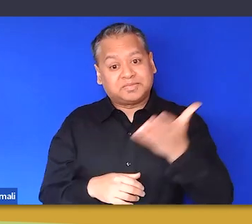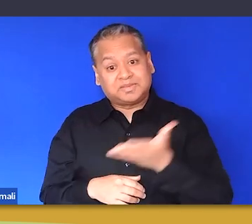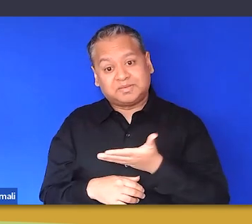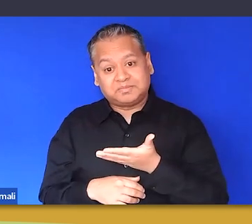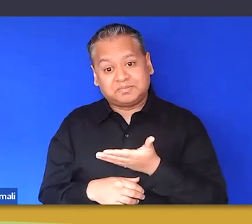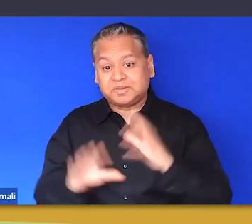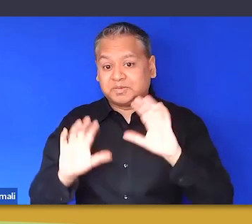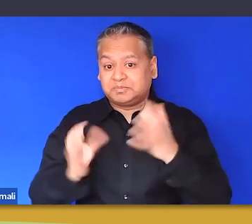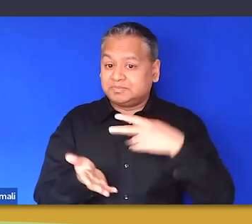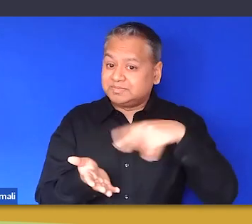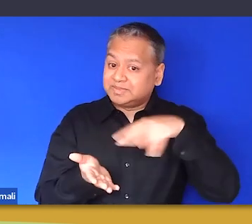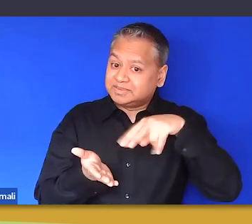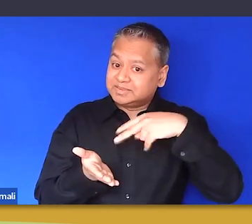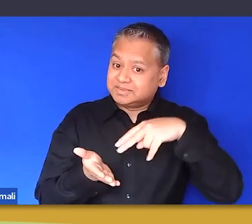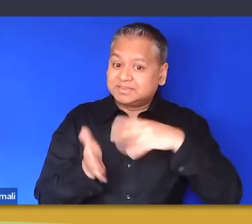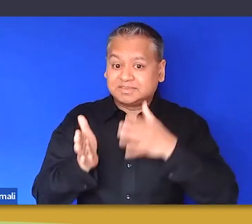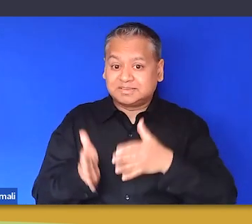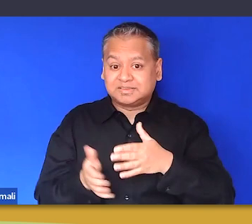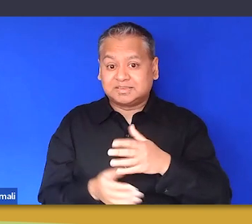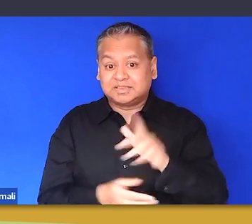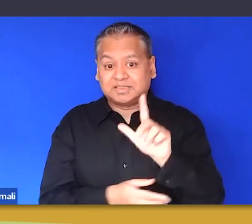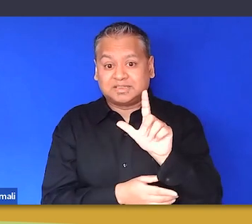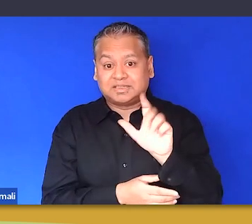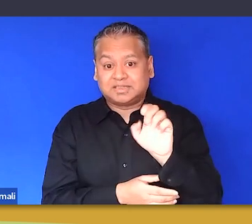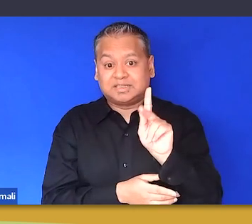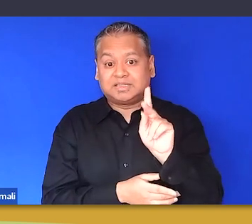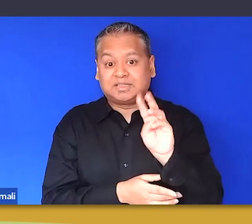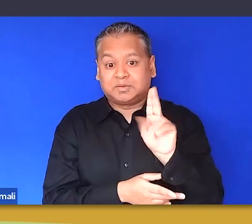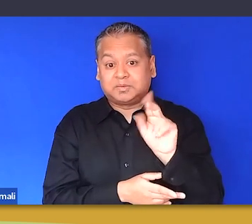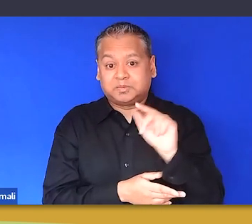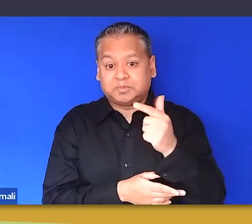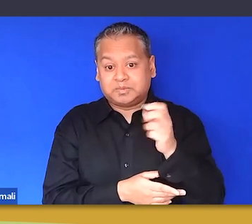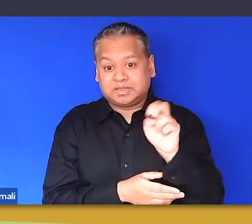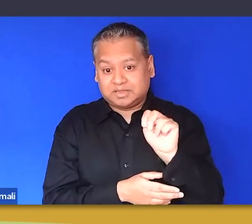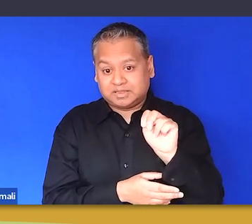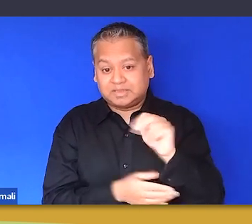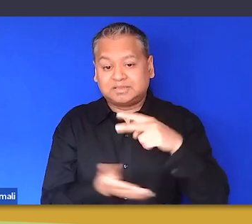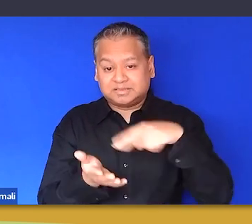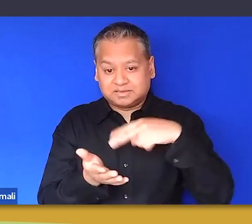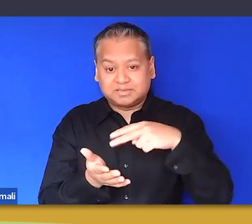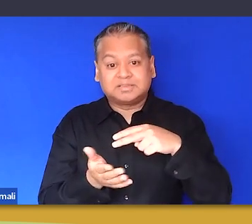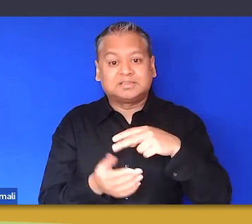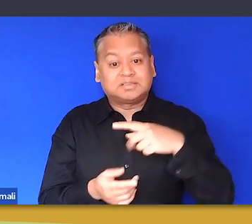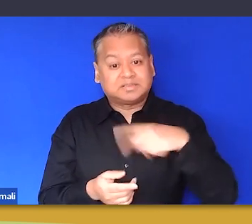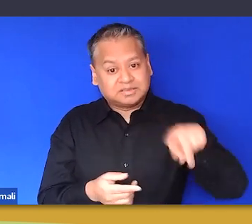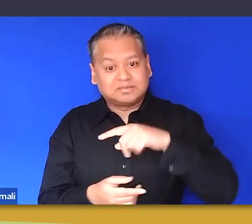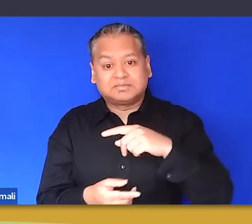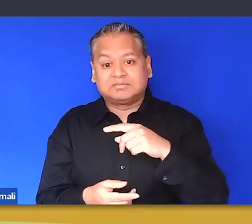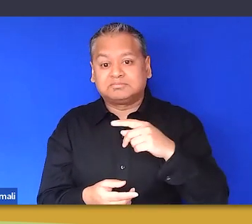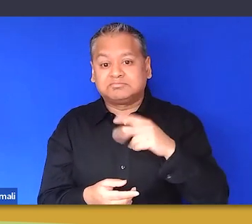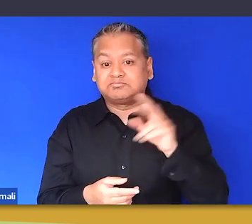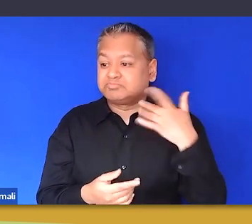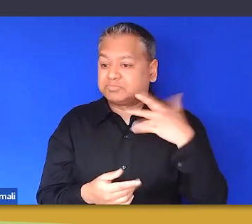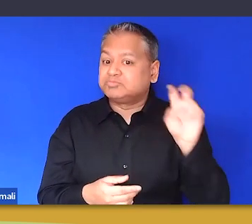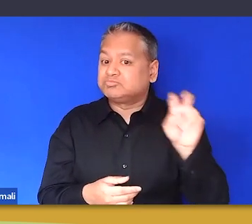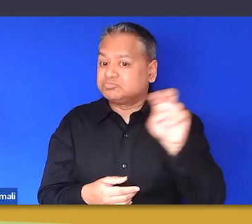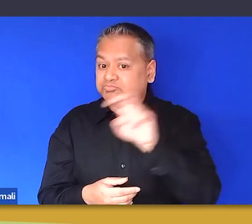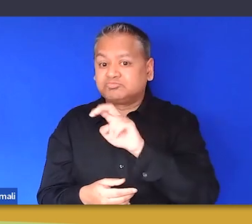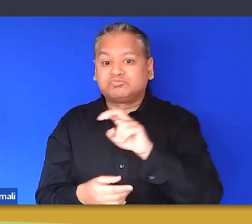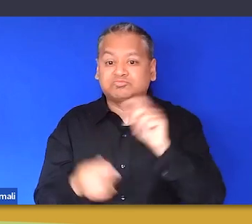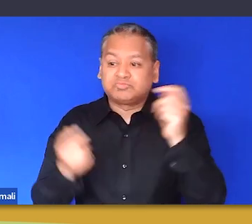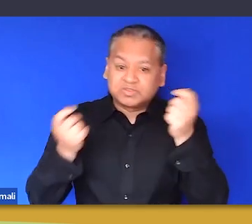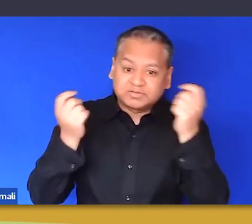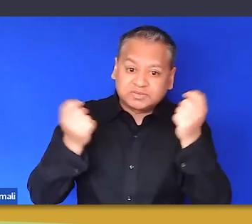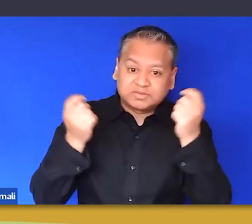Since 1978, the dancers have been performing and sharing their songs at schools, festivals, parades, and other events